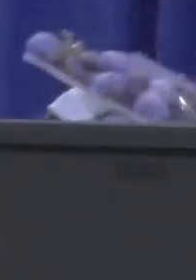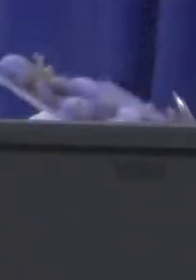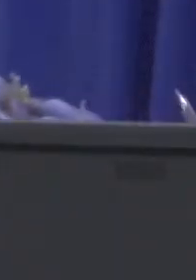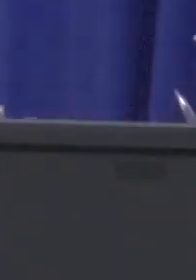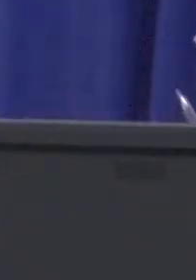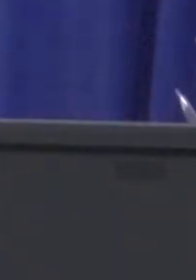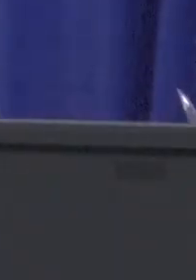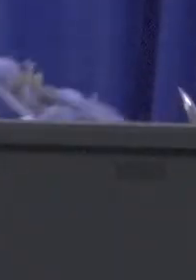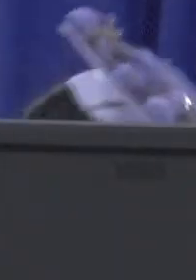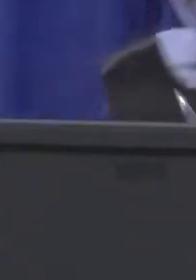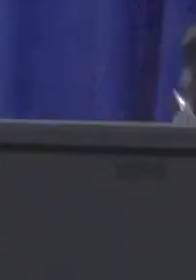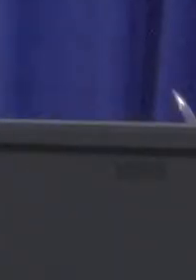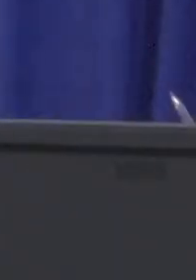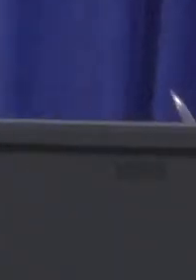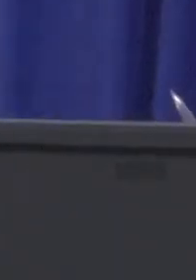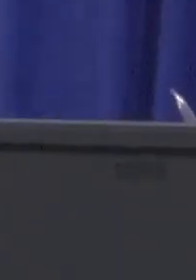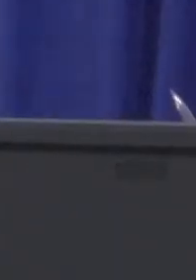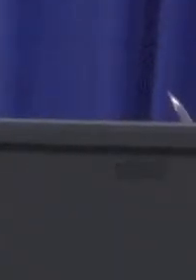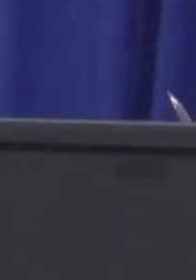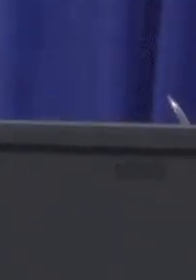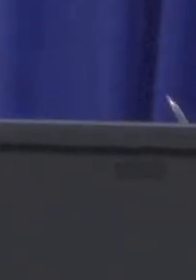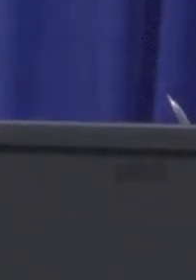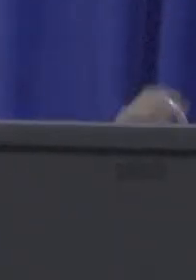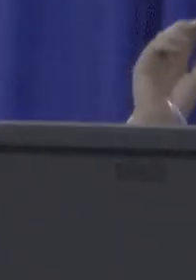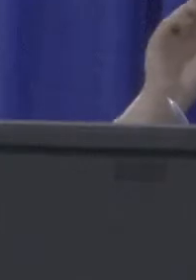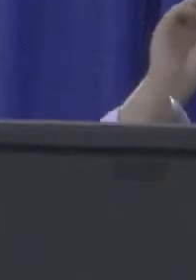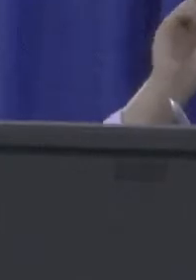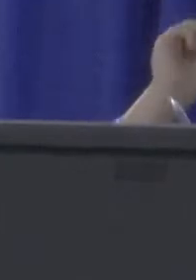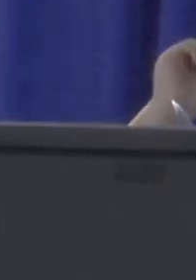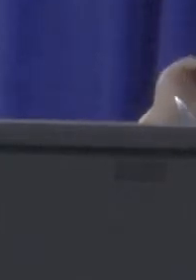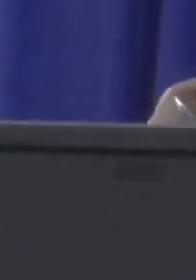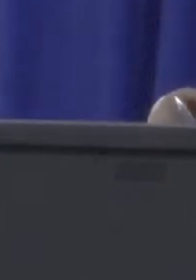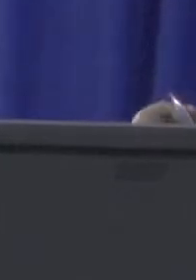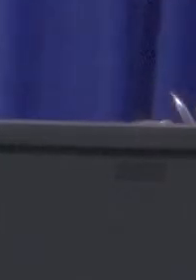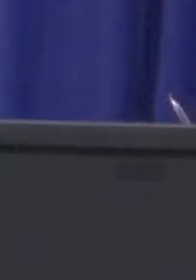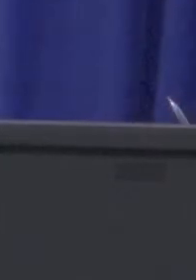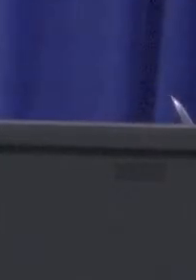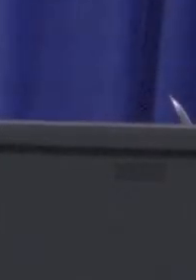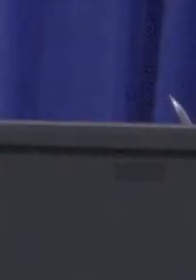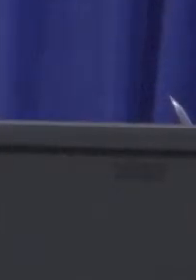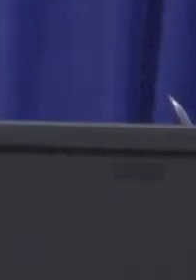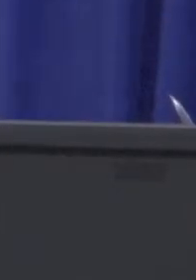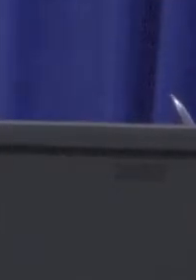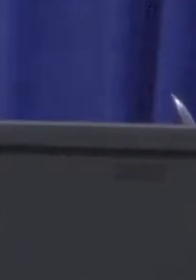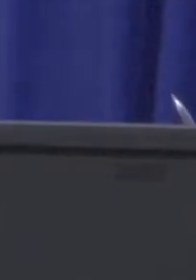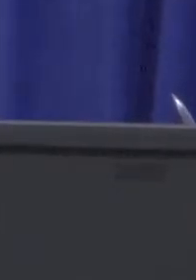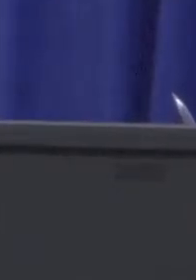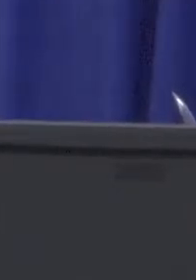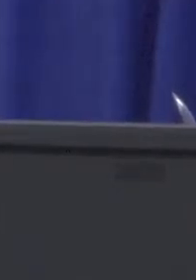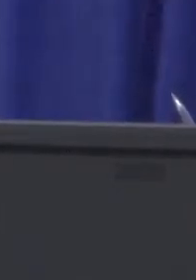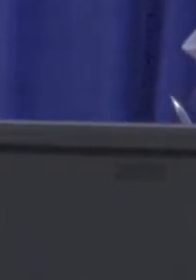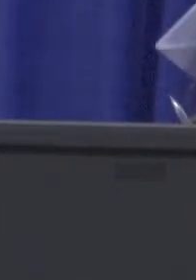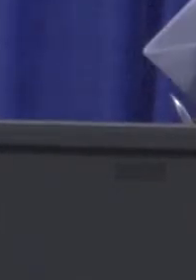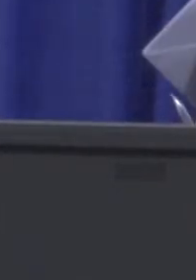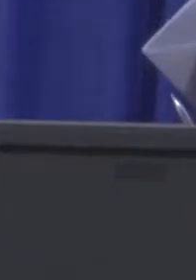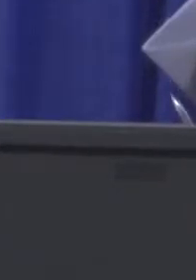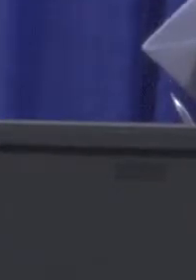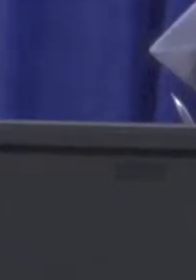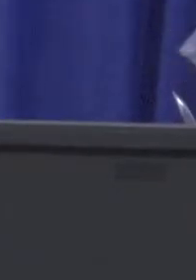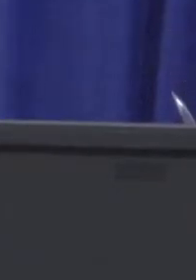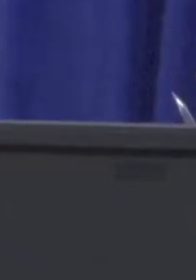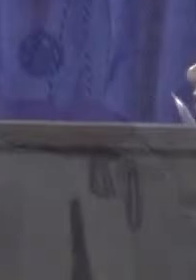As I mentioned earlier, Brackenridge is home also to early college high school. I'd like to introduce at this time